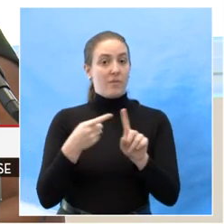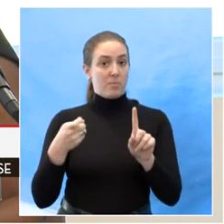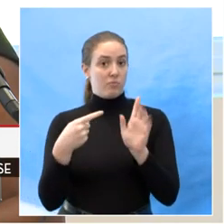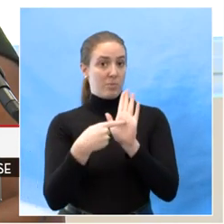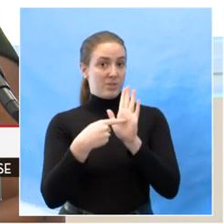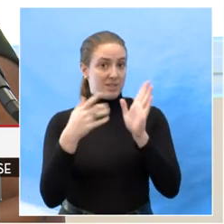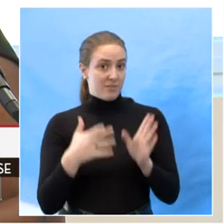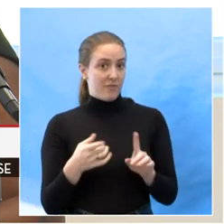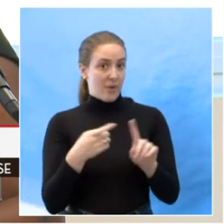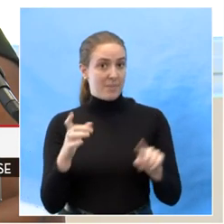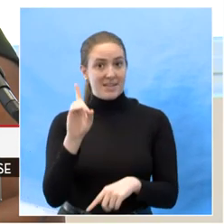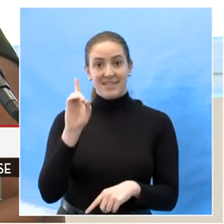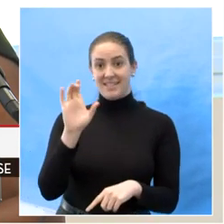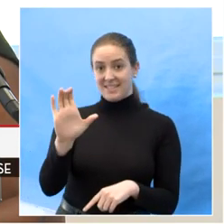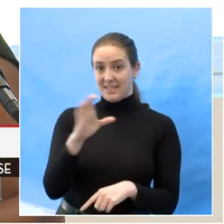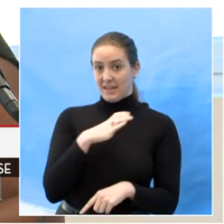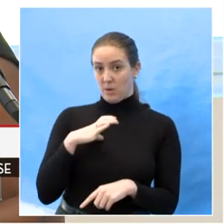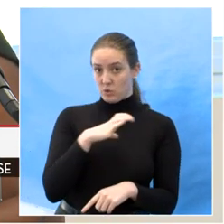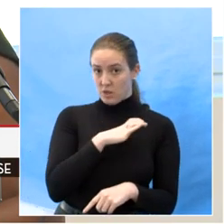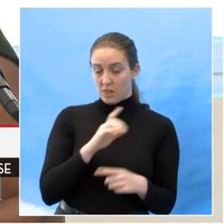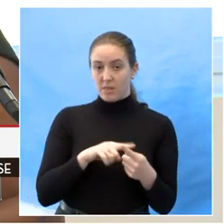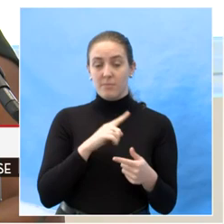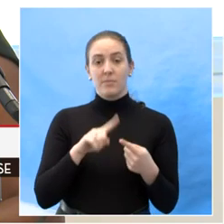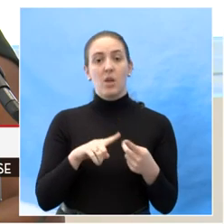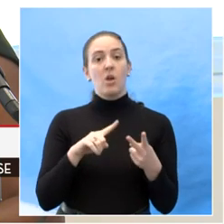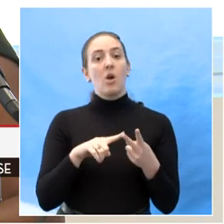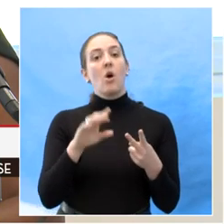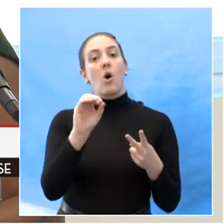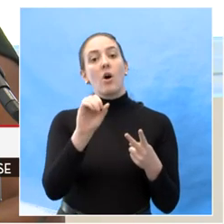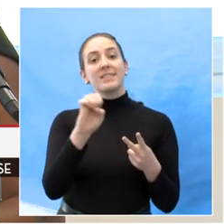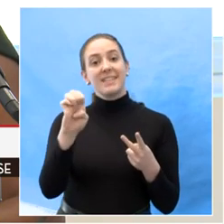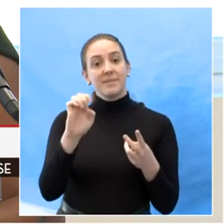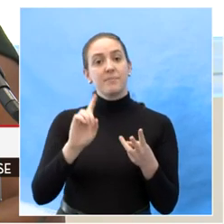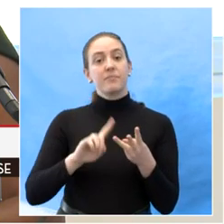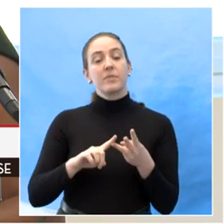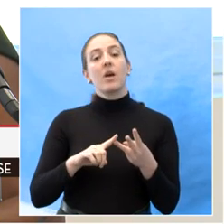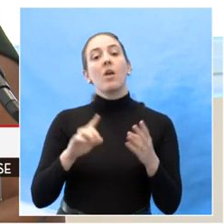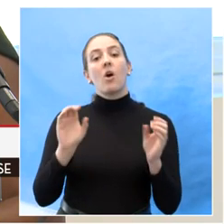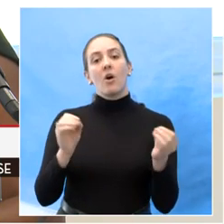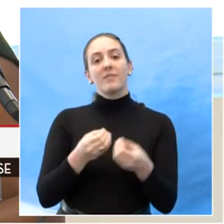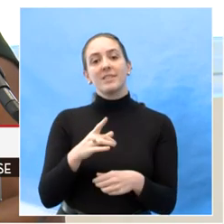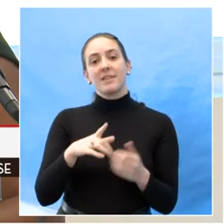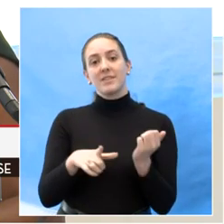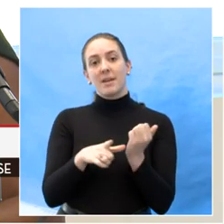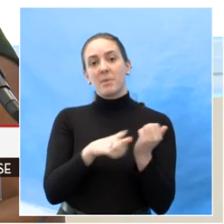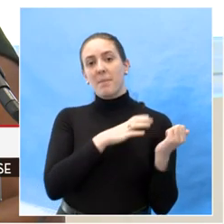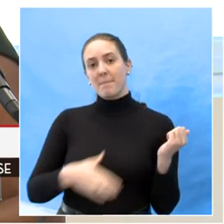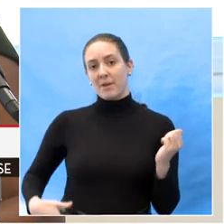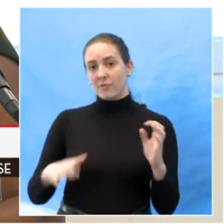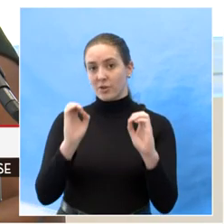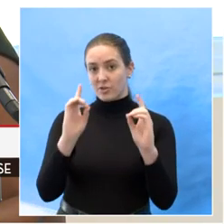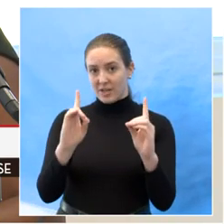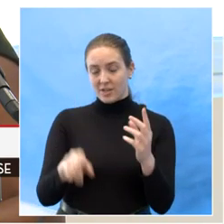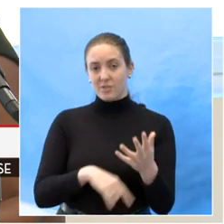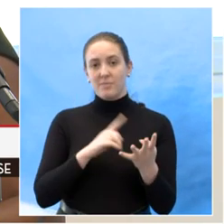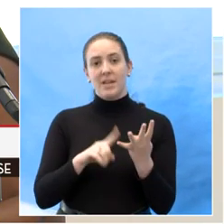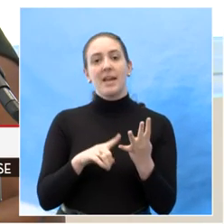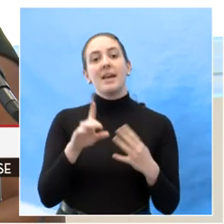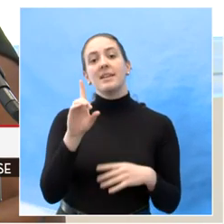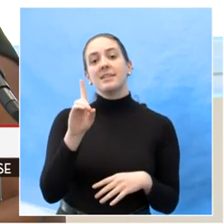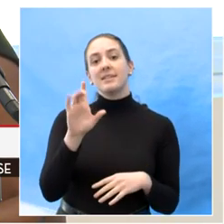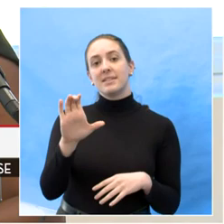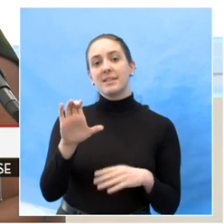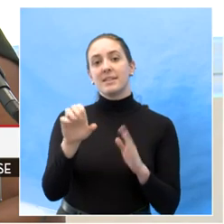Council, OSSE, the Office of the Deputy Mayor for Education, the DC State Board of